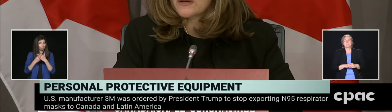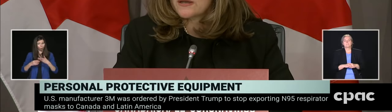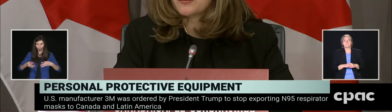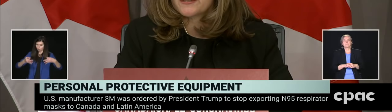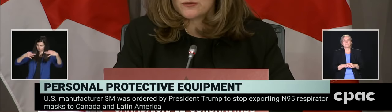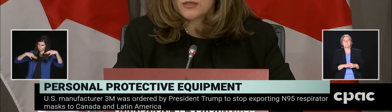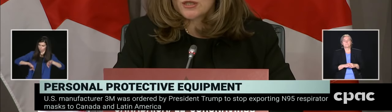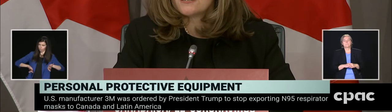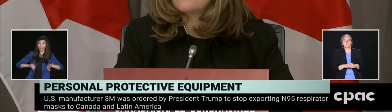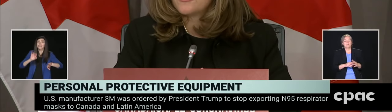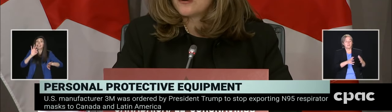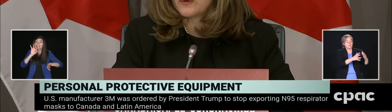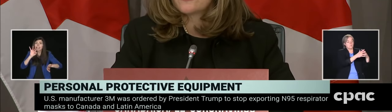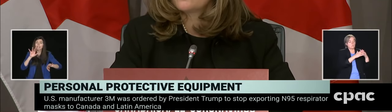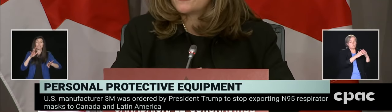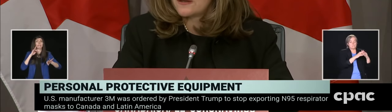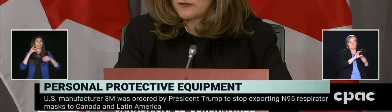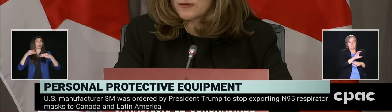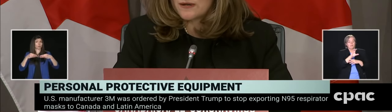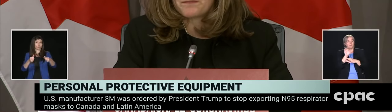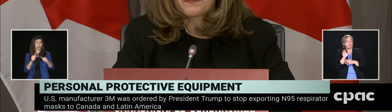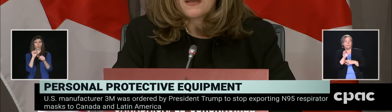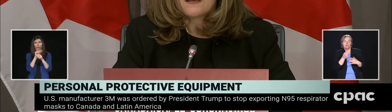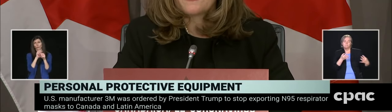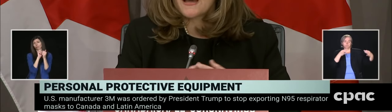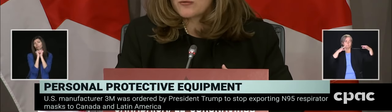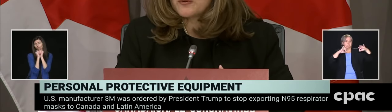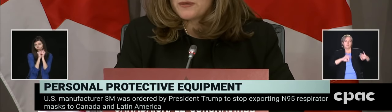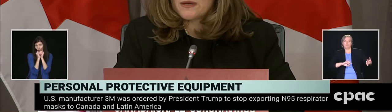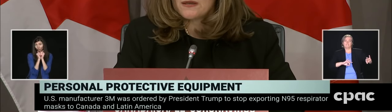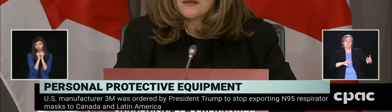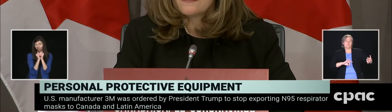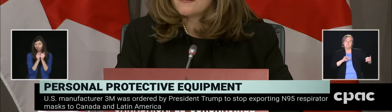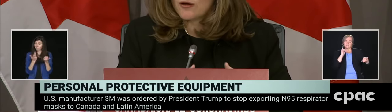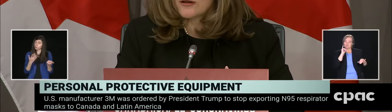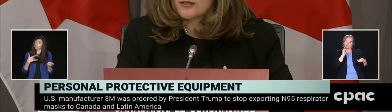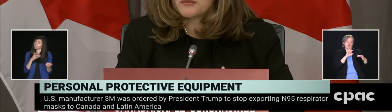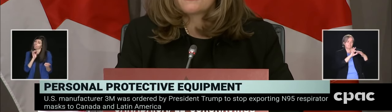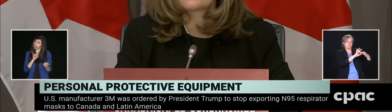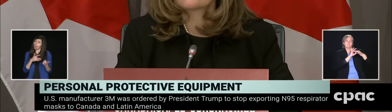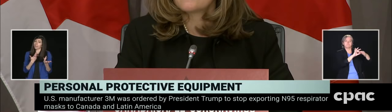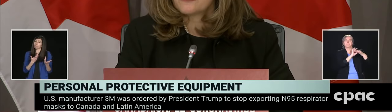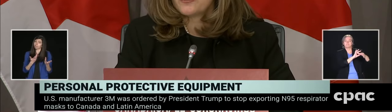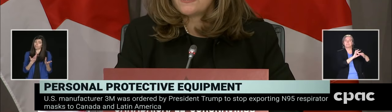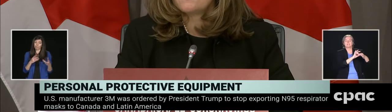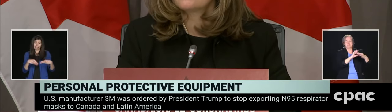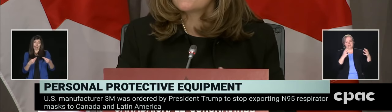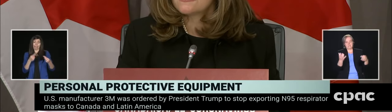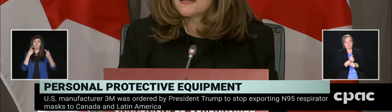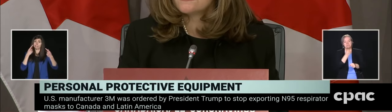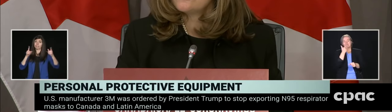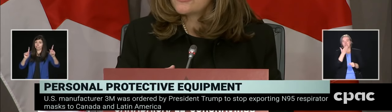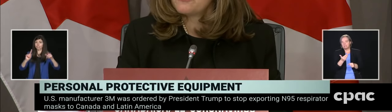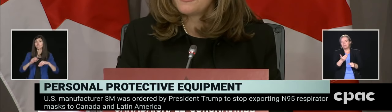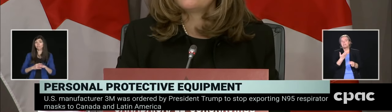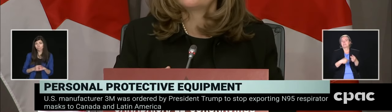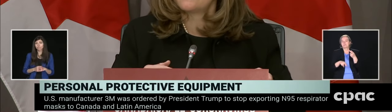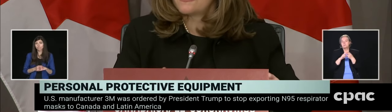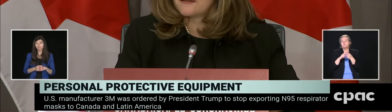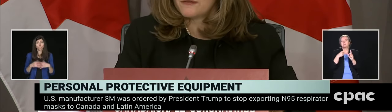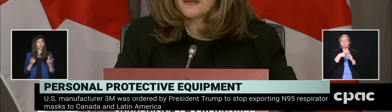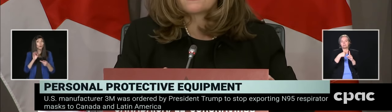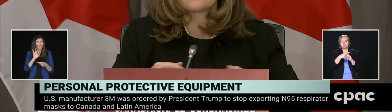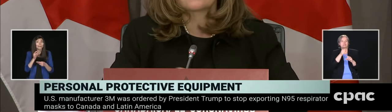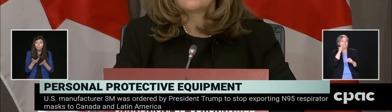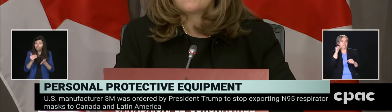why we were able to achieve a win-win outcome. That will be the argument that we continue to make